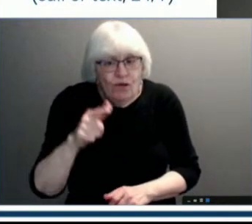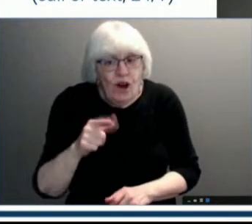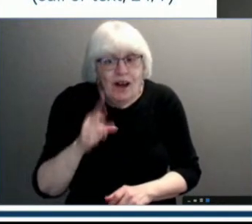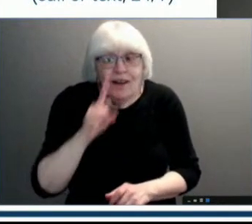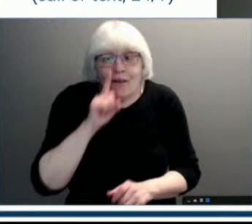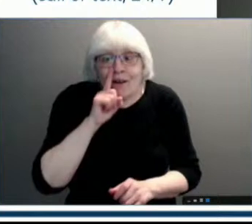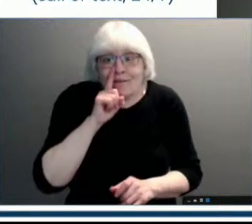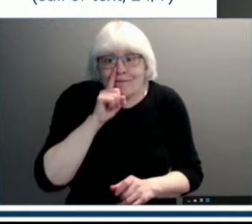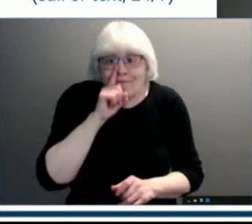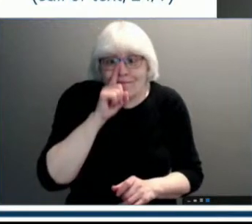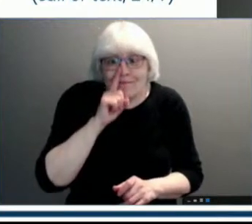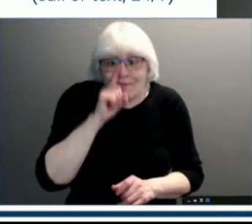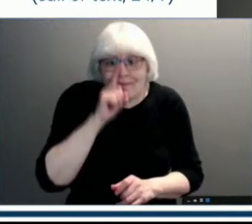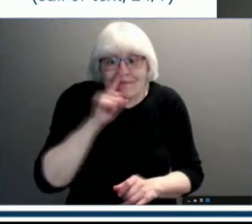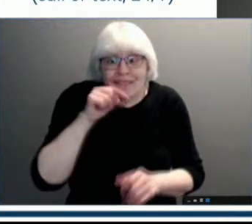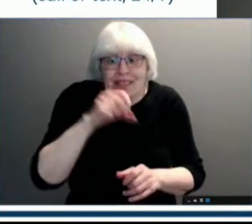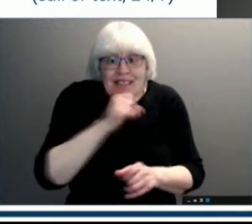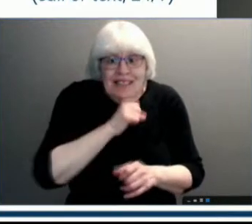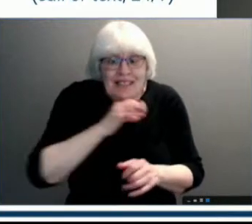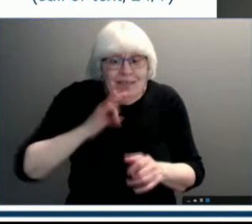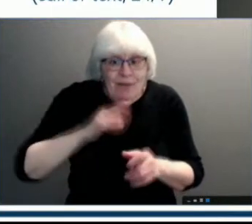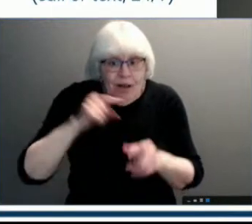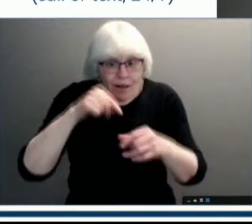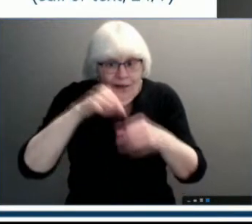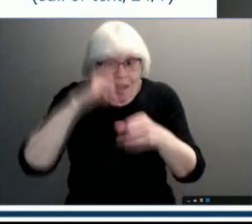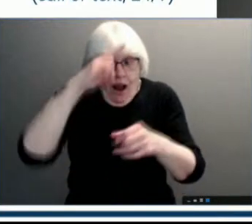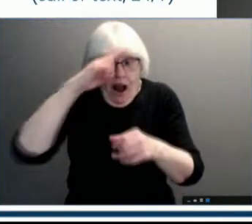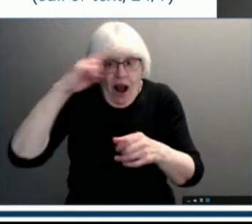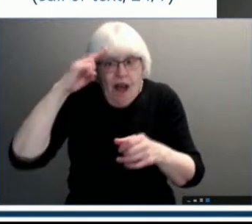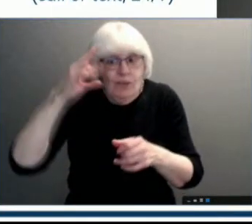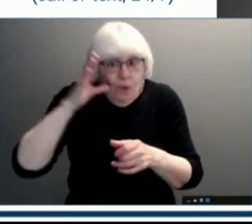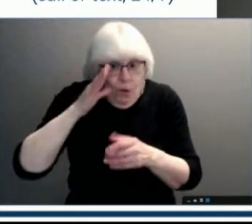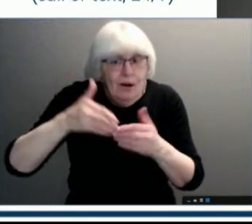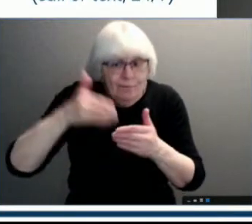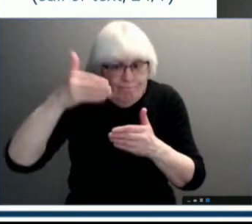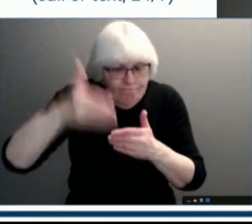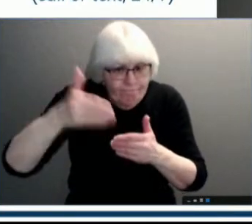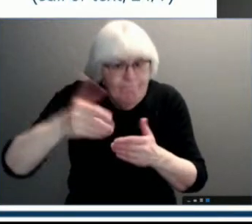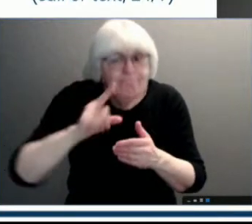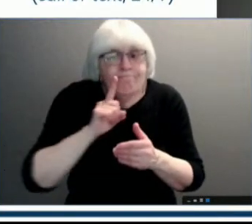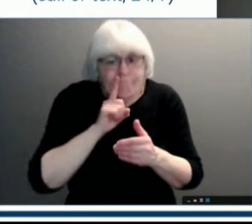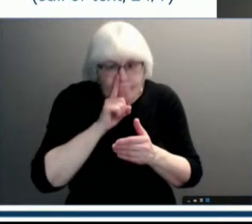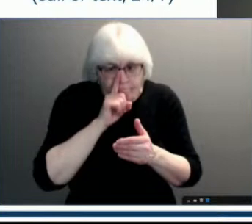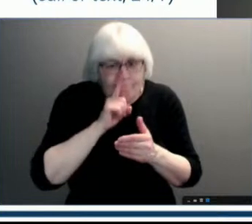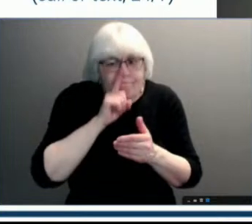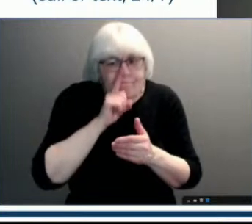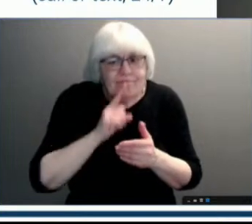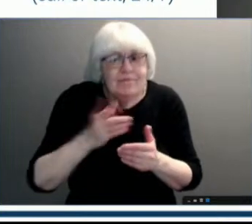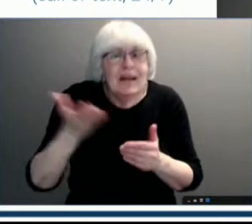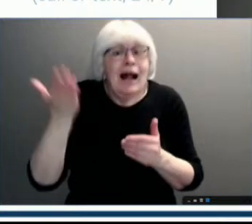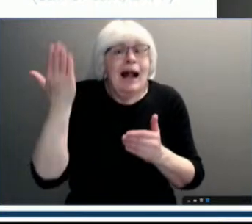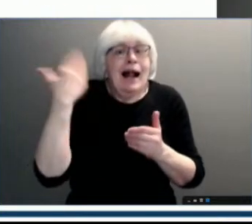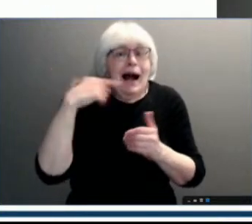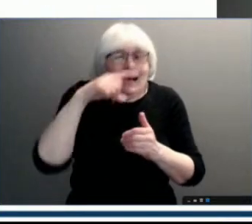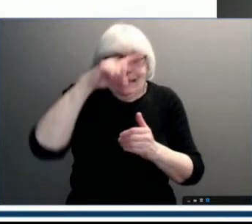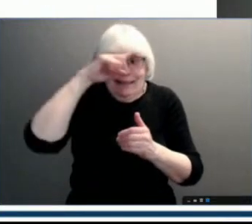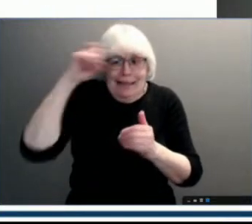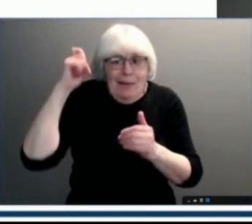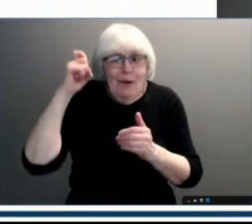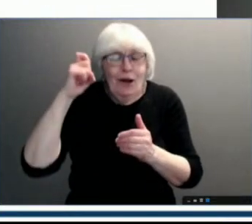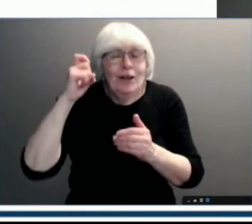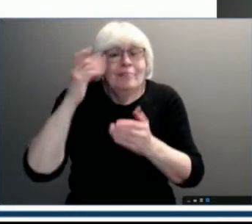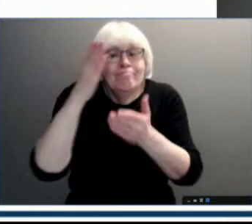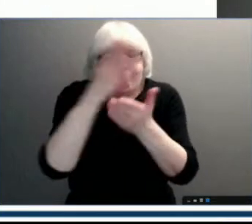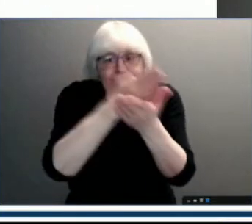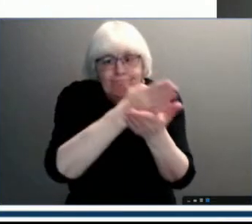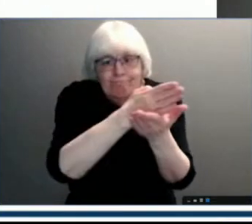I understand there used to be regular testing, but that stopped last summer. Yeah, I don't, that question would have to go to the